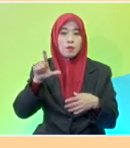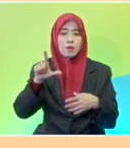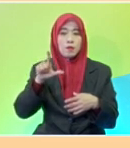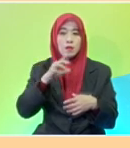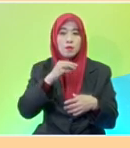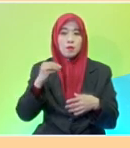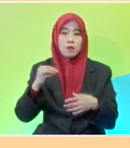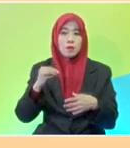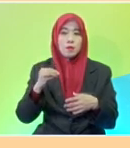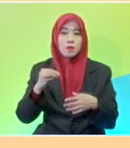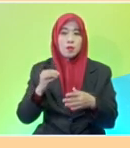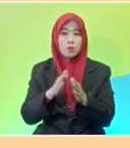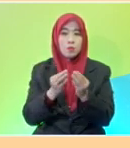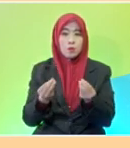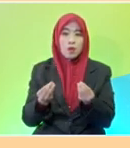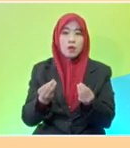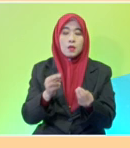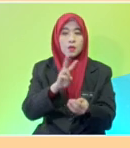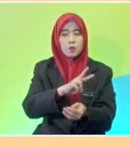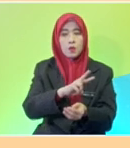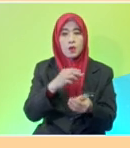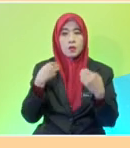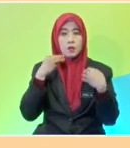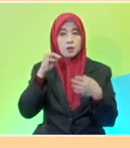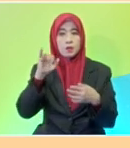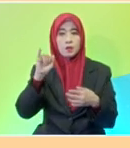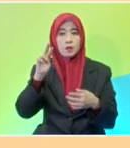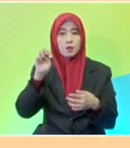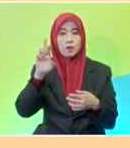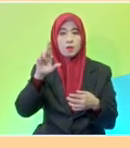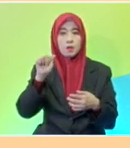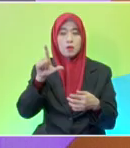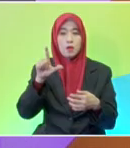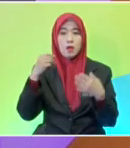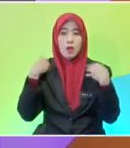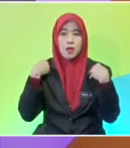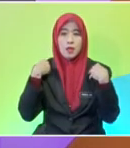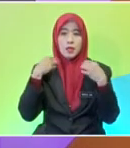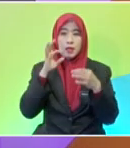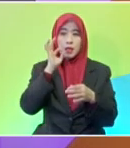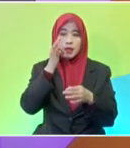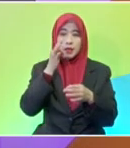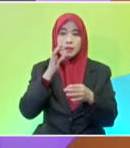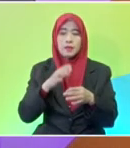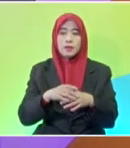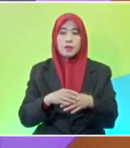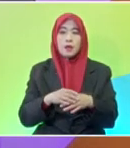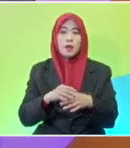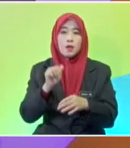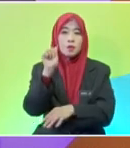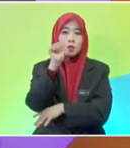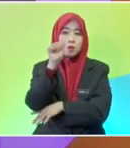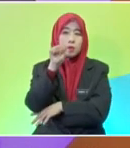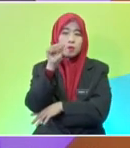also got minerals. Oh, it does? Yes, it's a beans. Yes. Oh, it has minerals as well. Tempeh made soft soybeans.